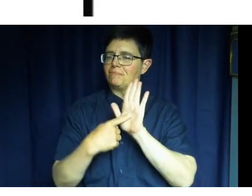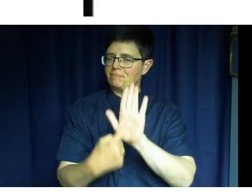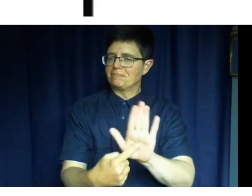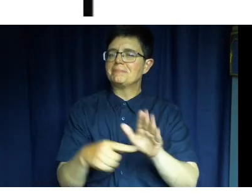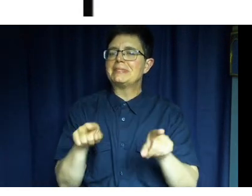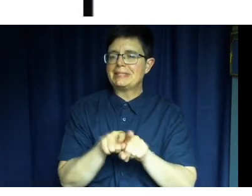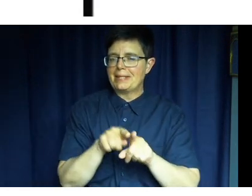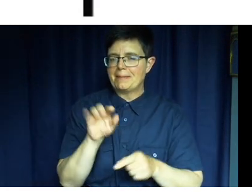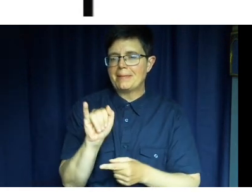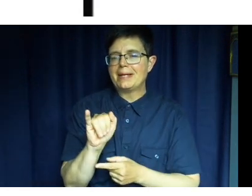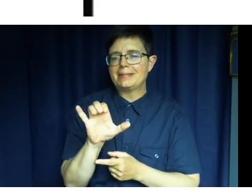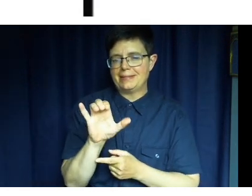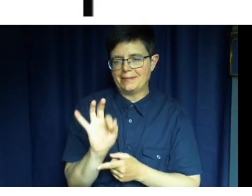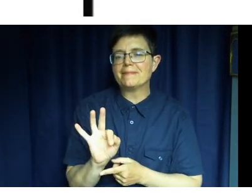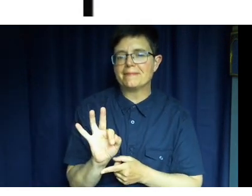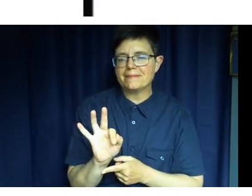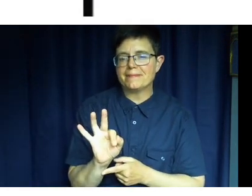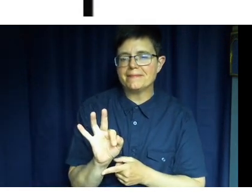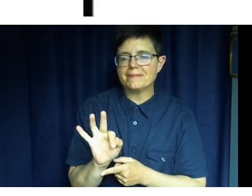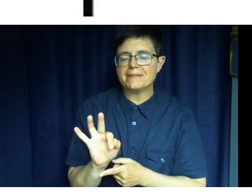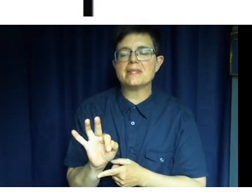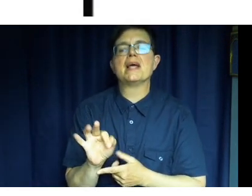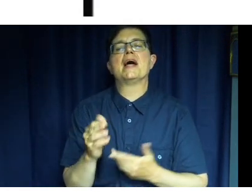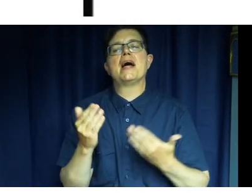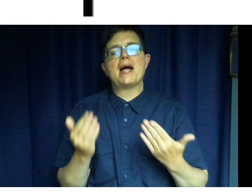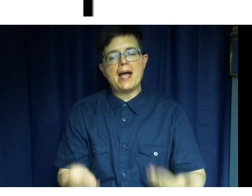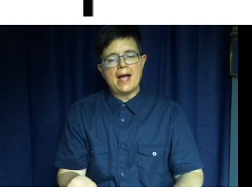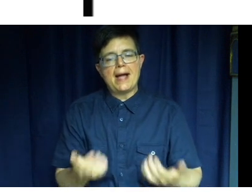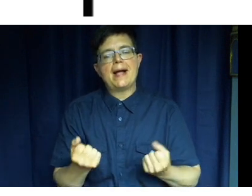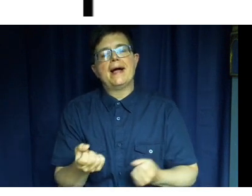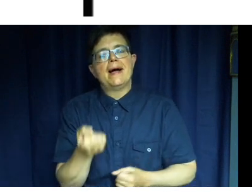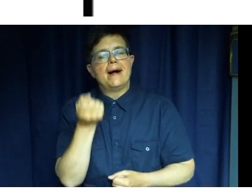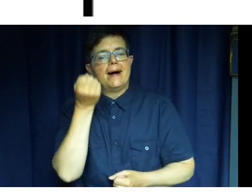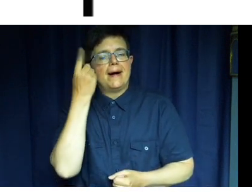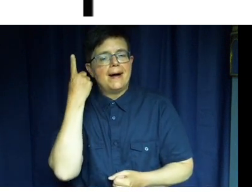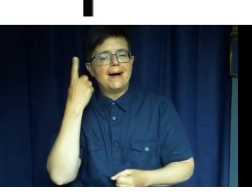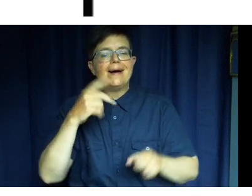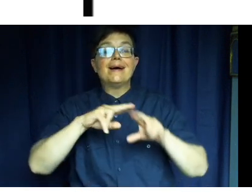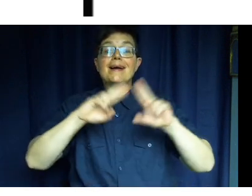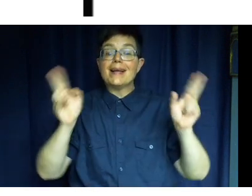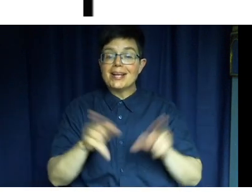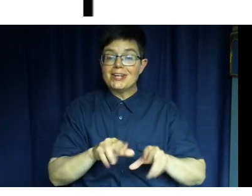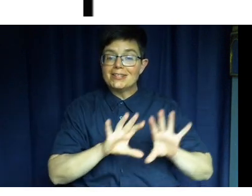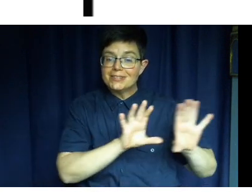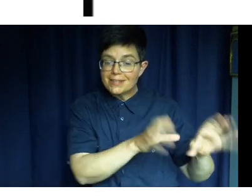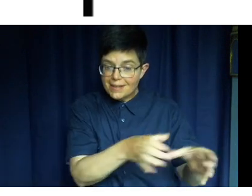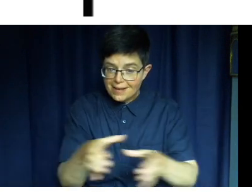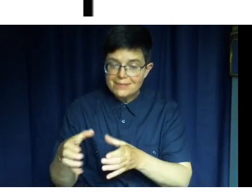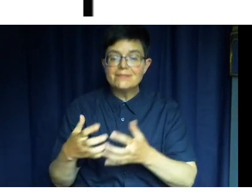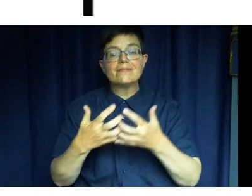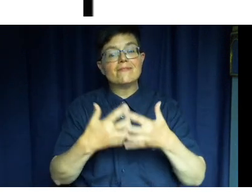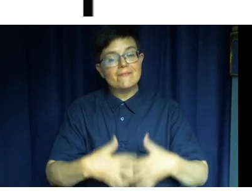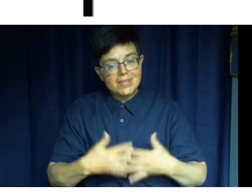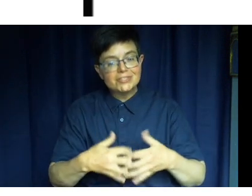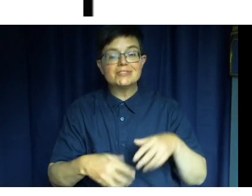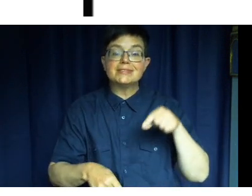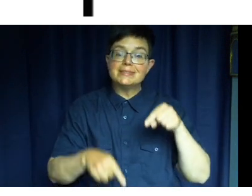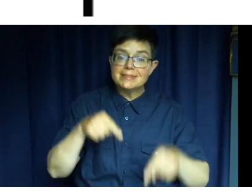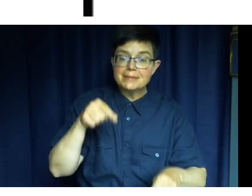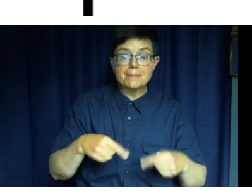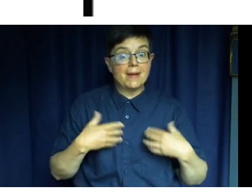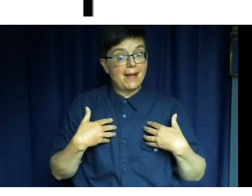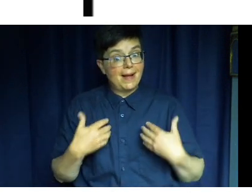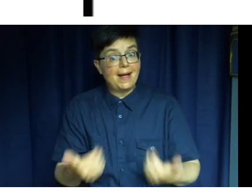they represent the ICF. So this gives you a better idea of how the International Classification